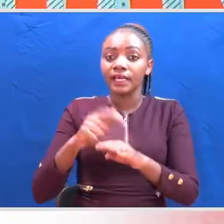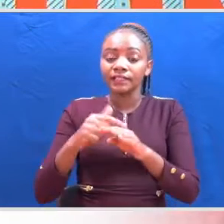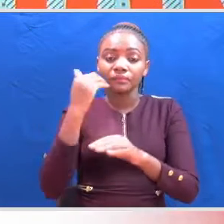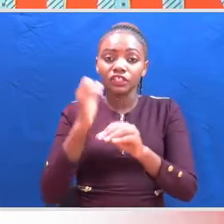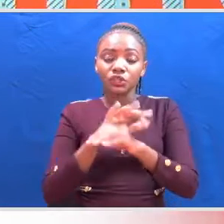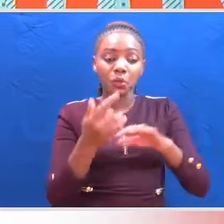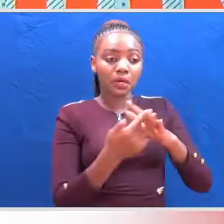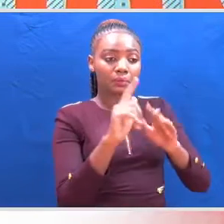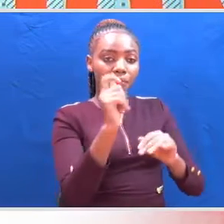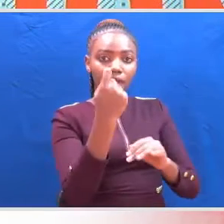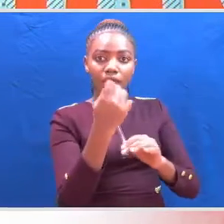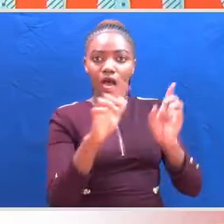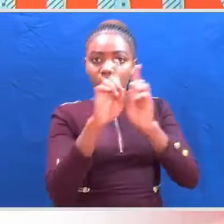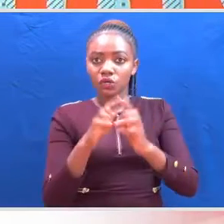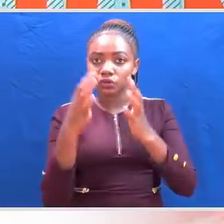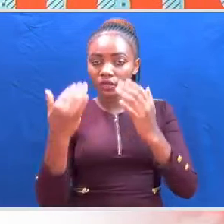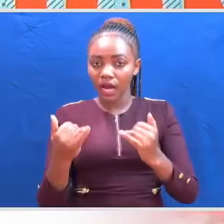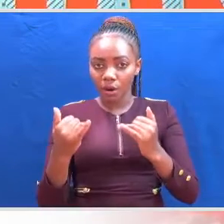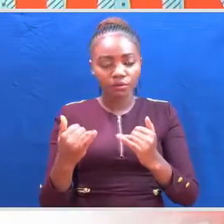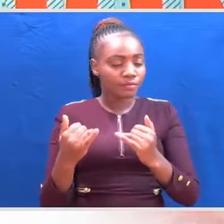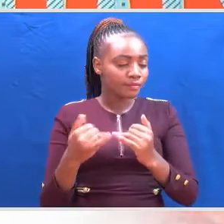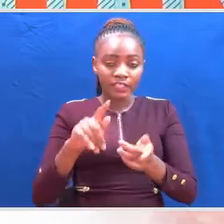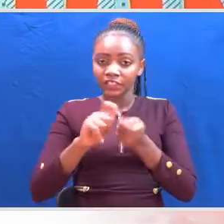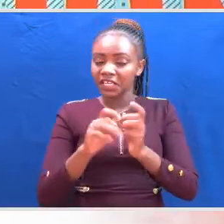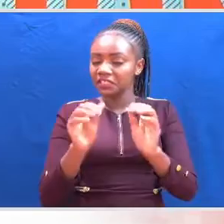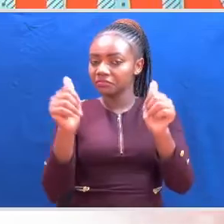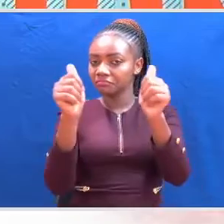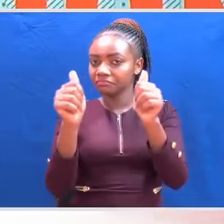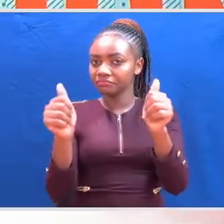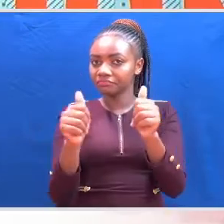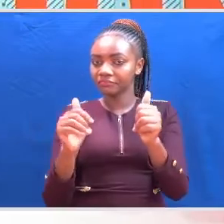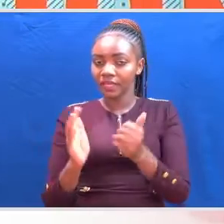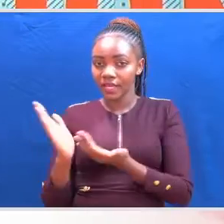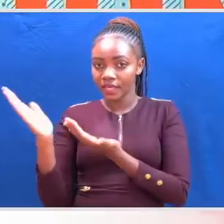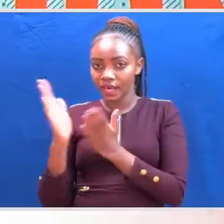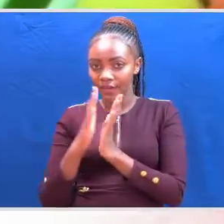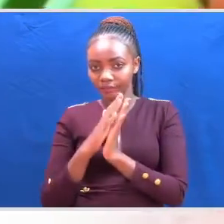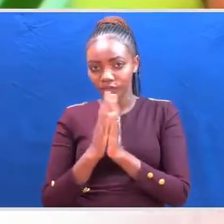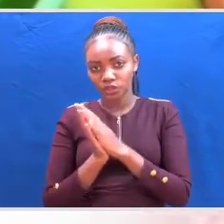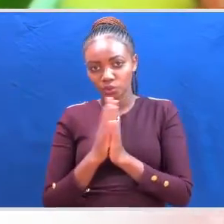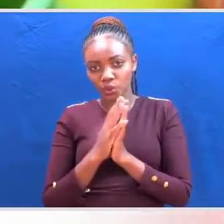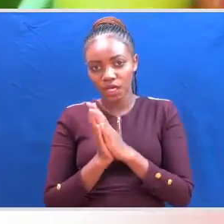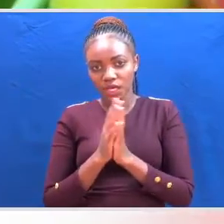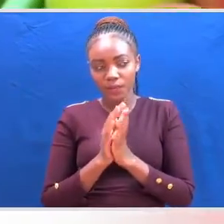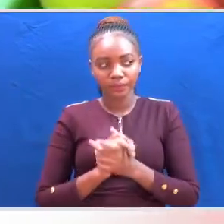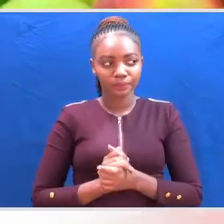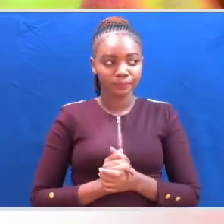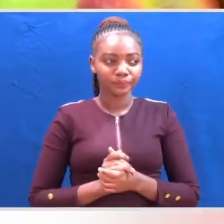COVID-19 pandemic, and she has not looked back since. Here is her story.